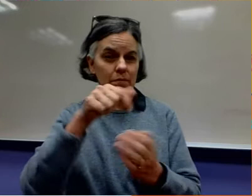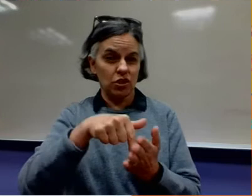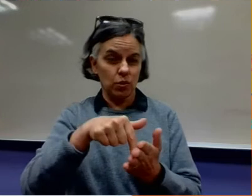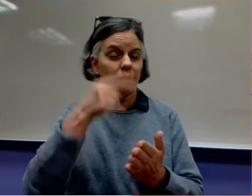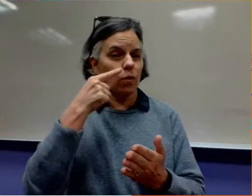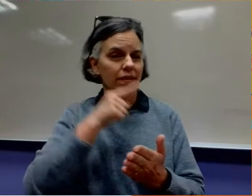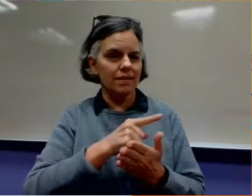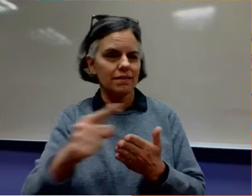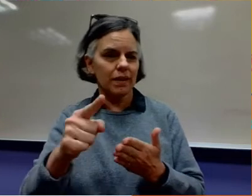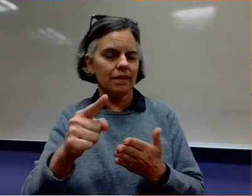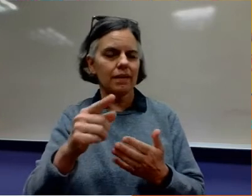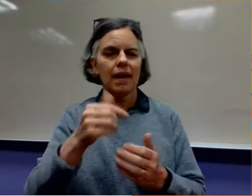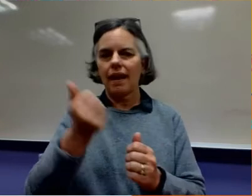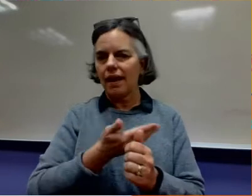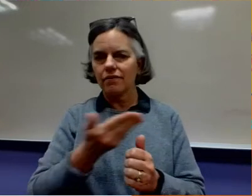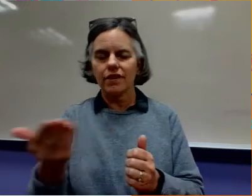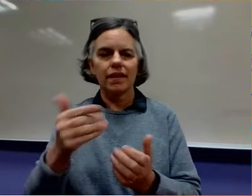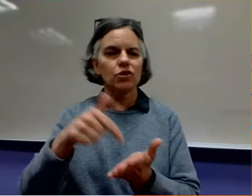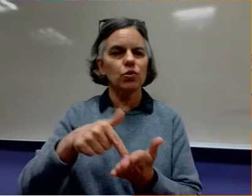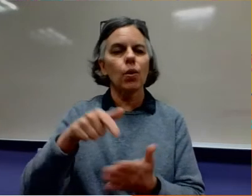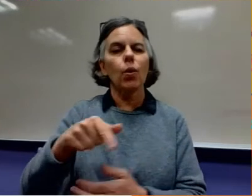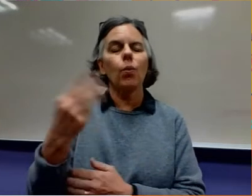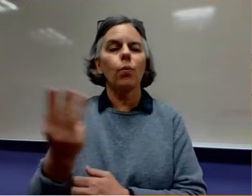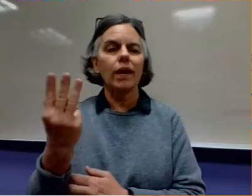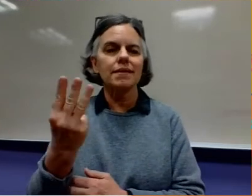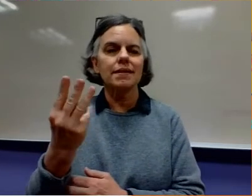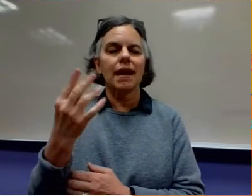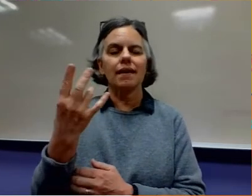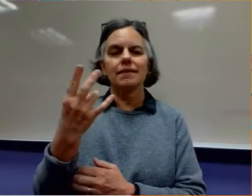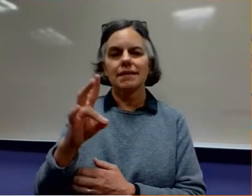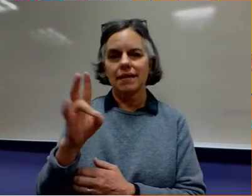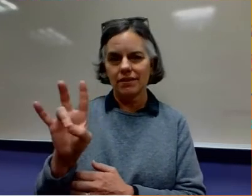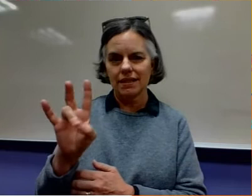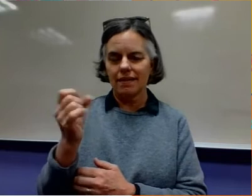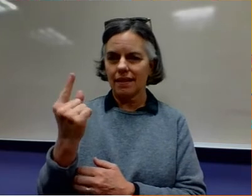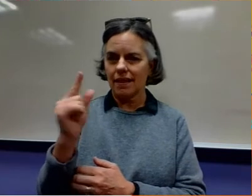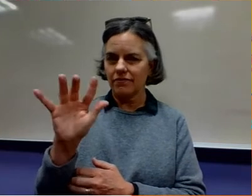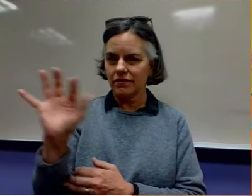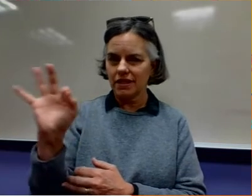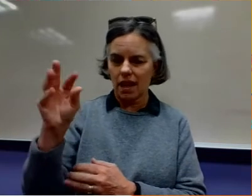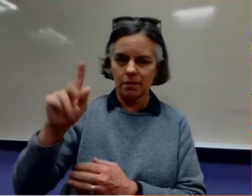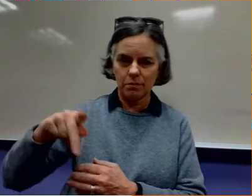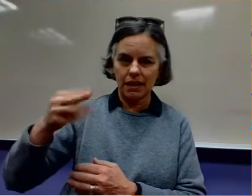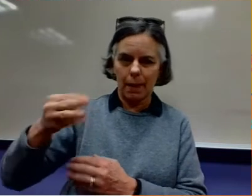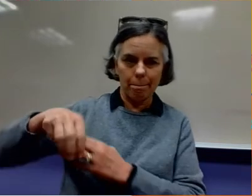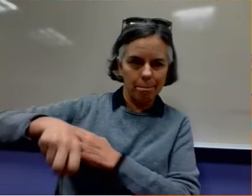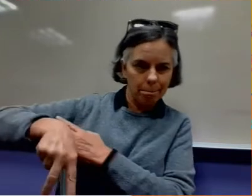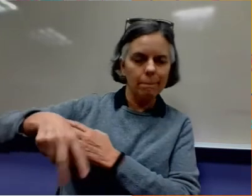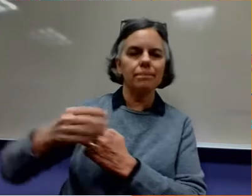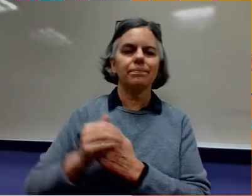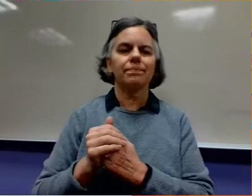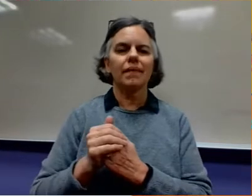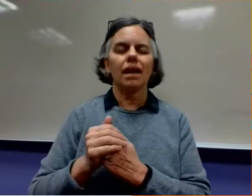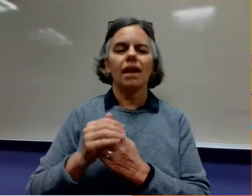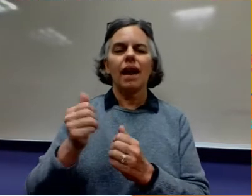this week. So everything will be due Wednesday, the 17th, 11:59 p.m. Okay, so